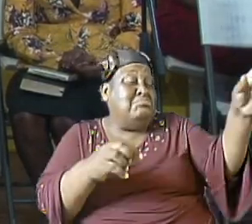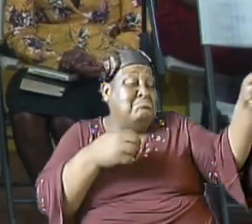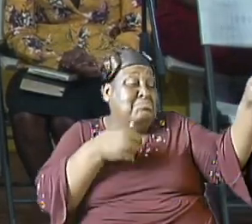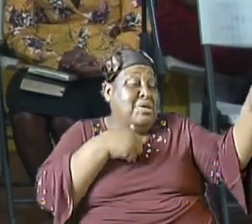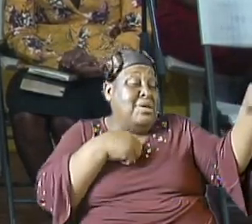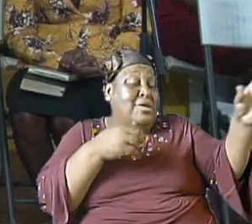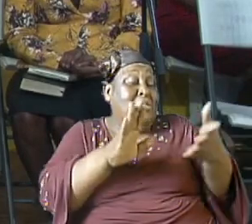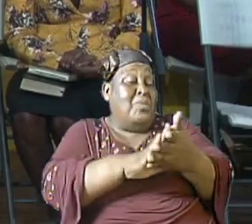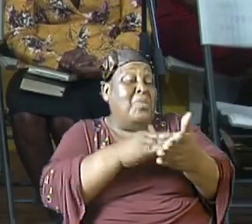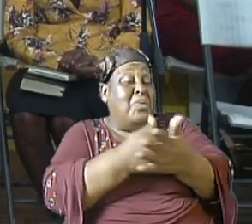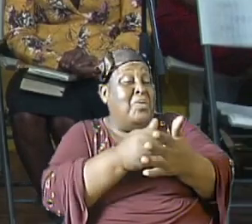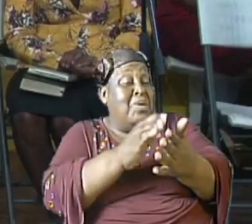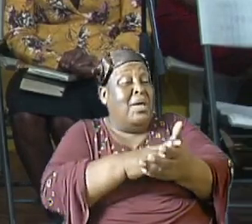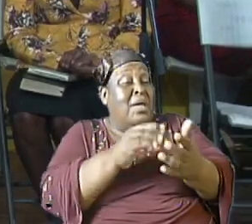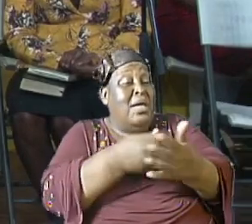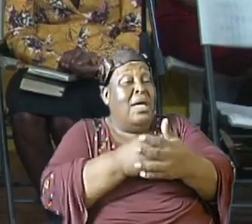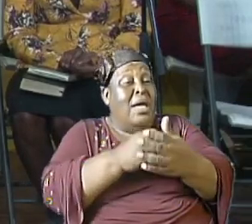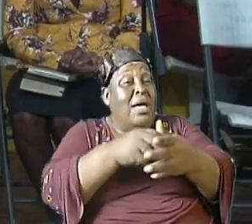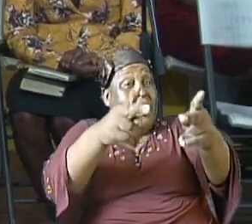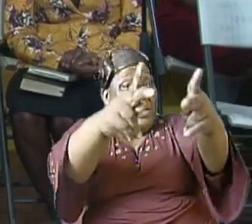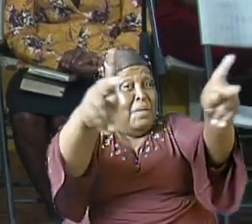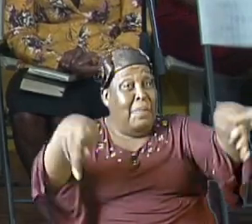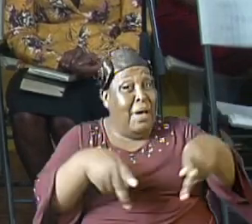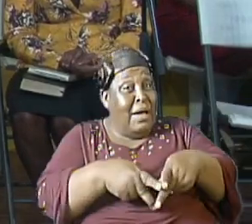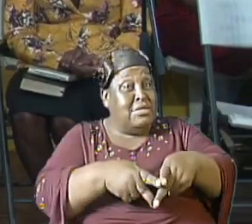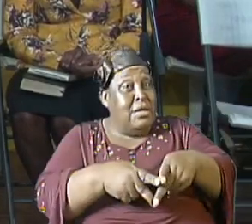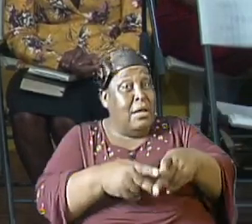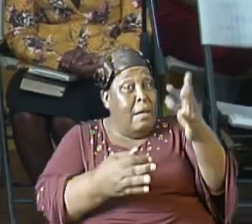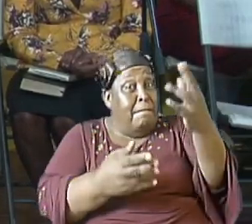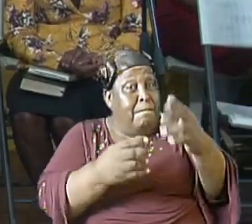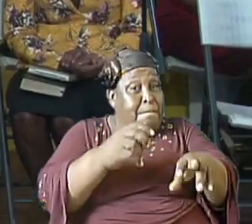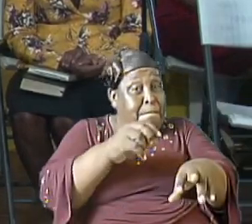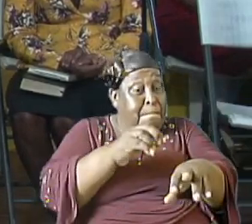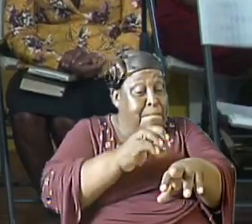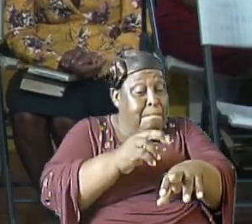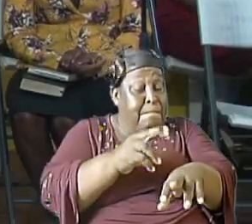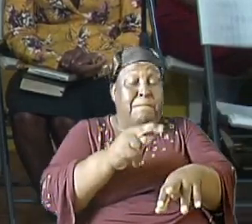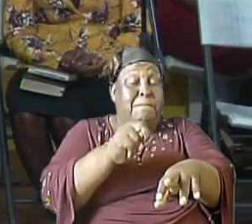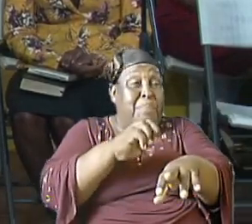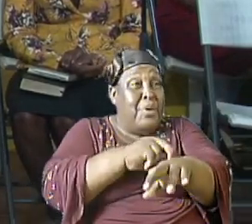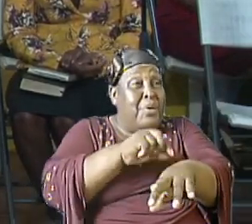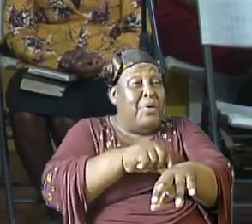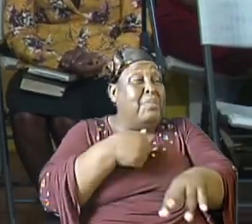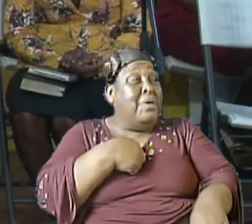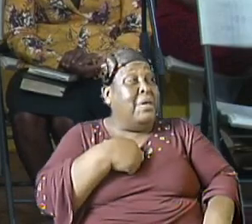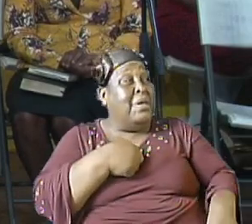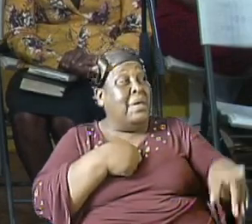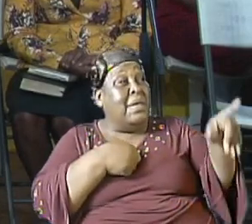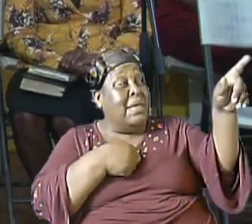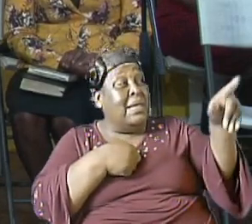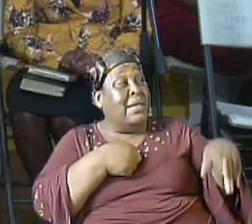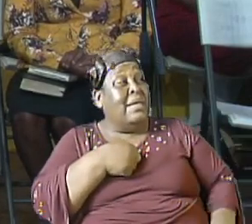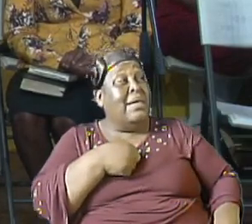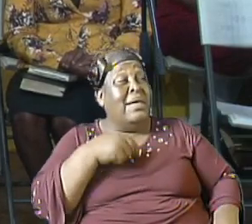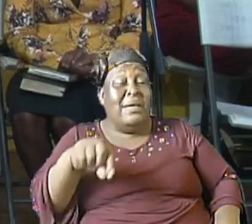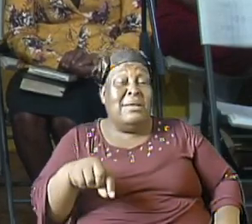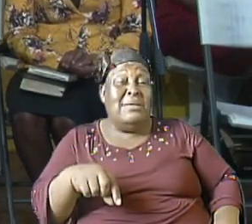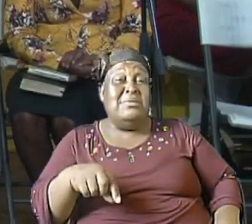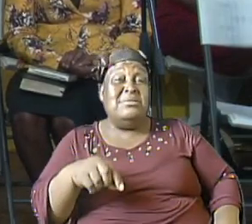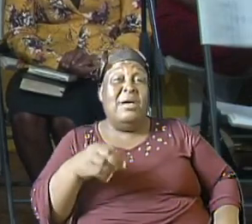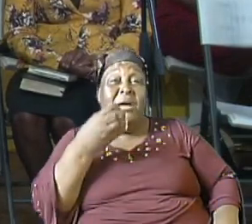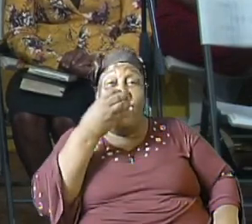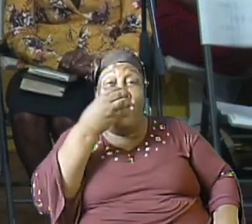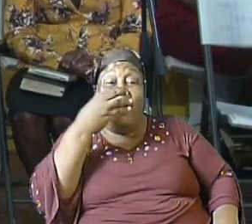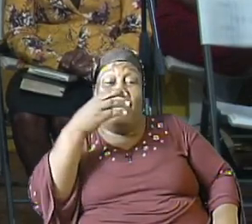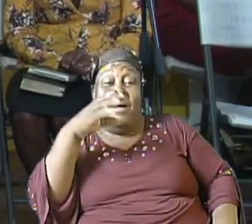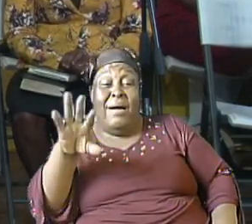right? And the pot burned me. Jesus have mercy. Hey, look. This is just a hot